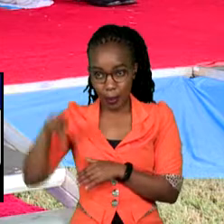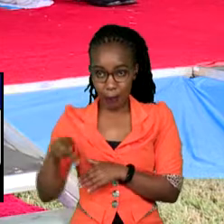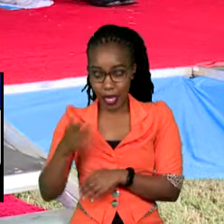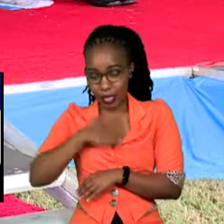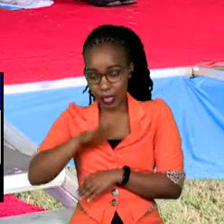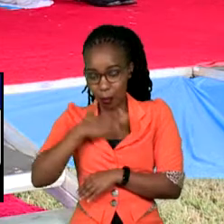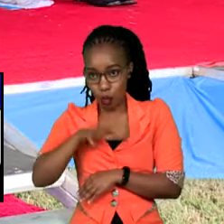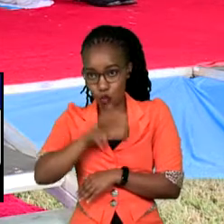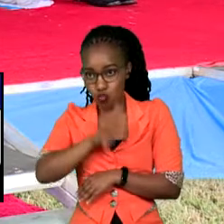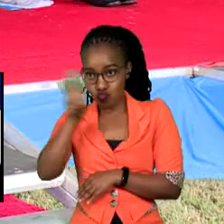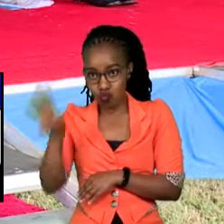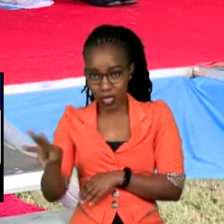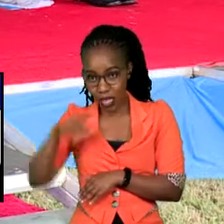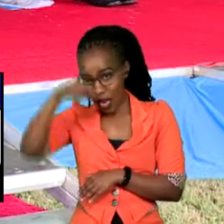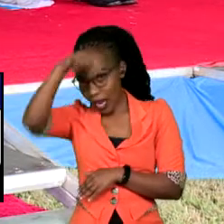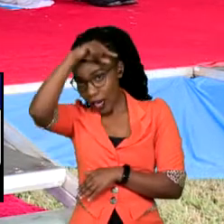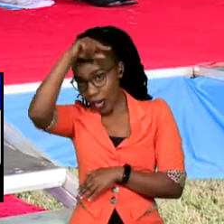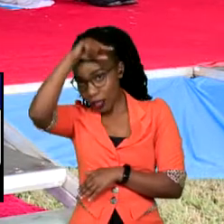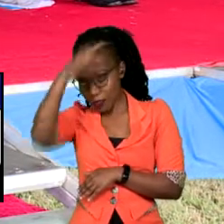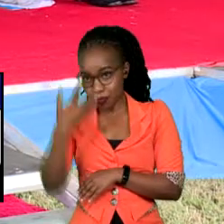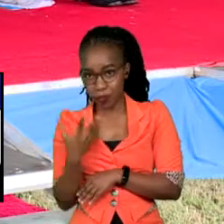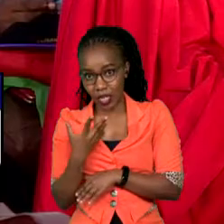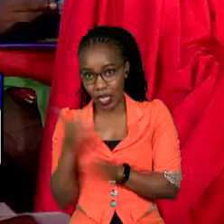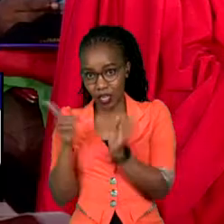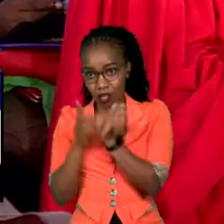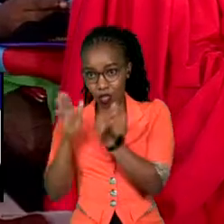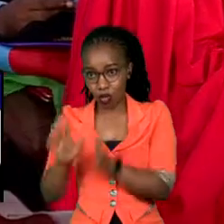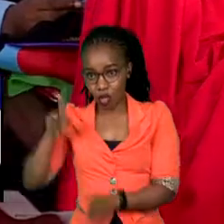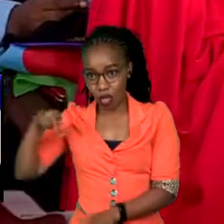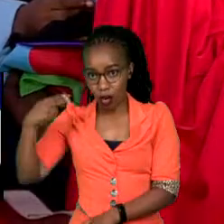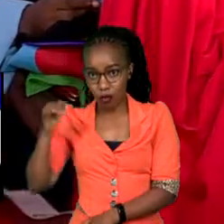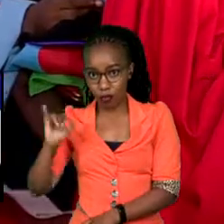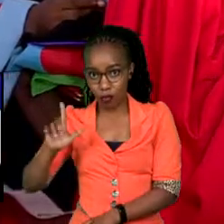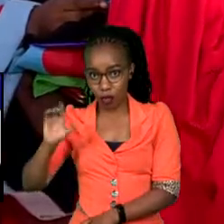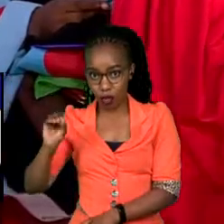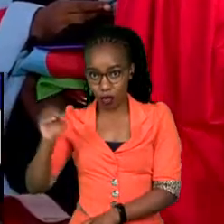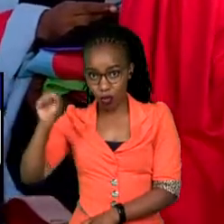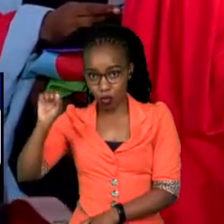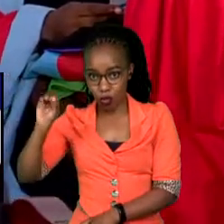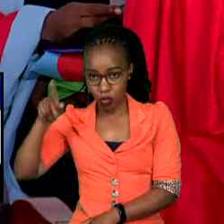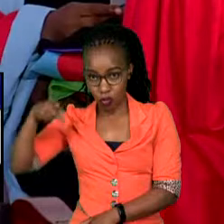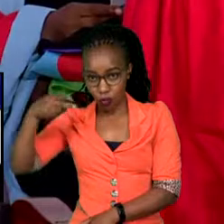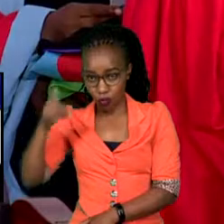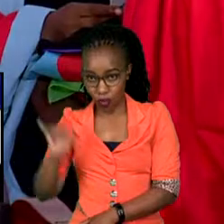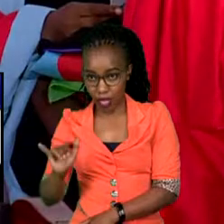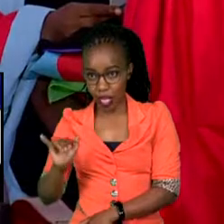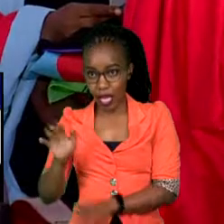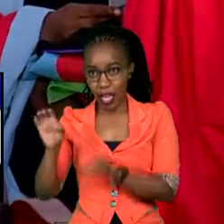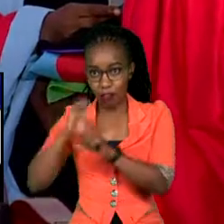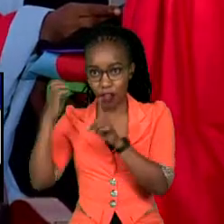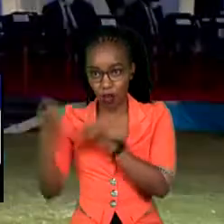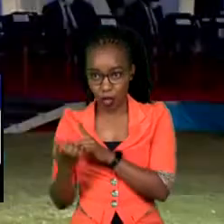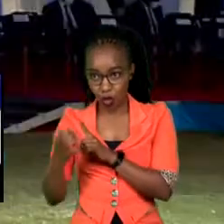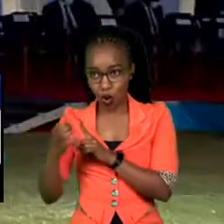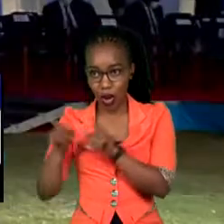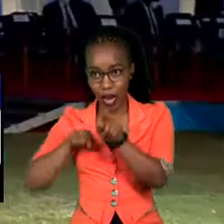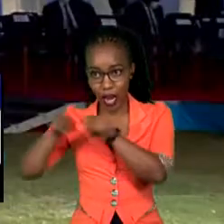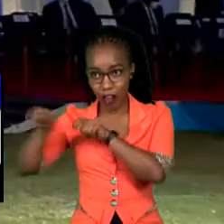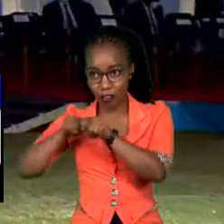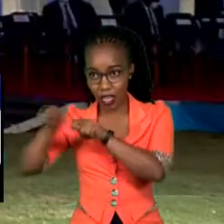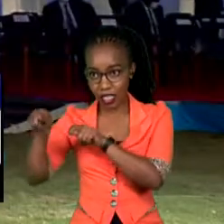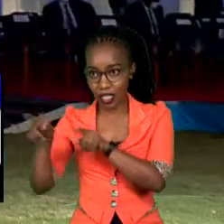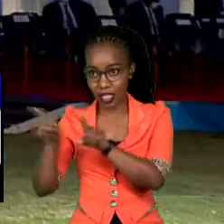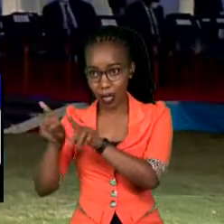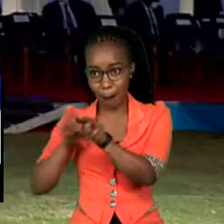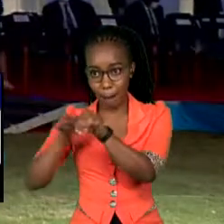Samburu West, who has graduated with Doctor of Philosophy degree in Environmental Governance and Management. I